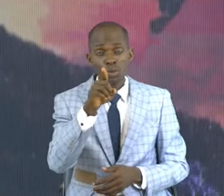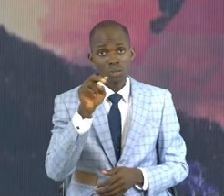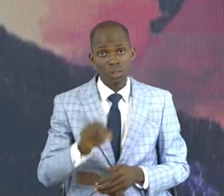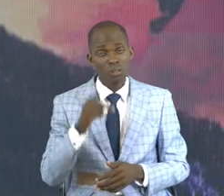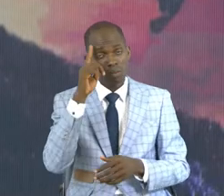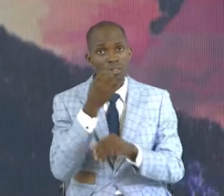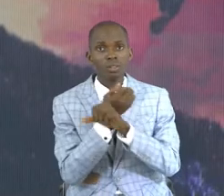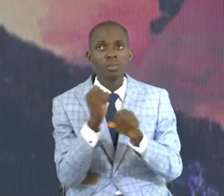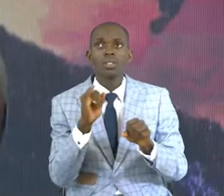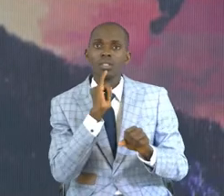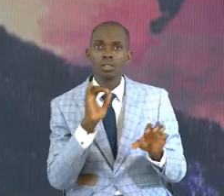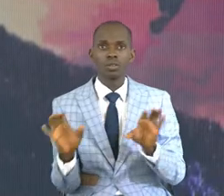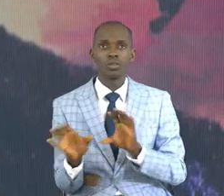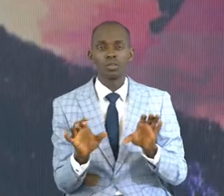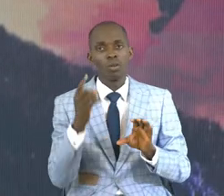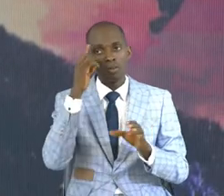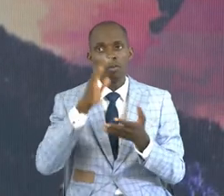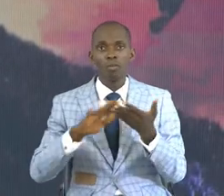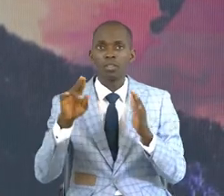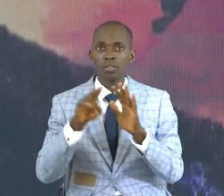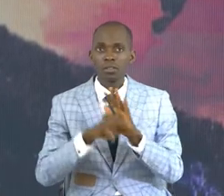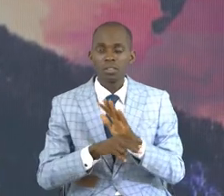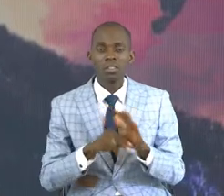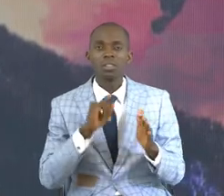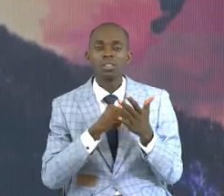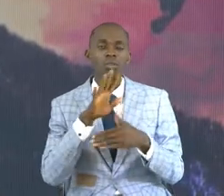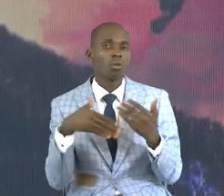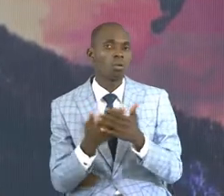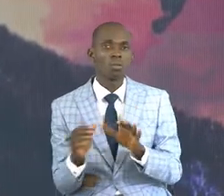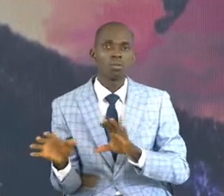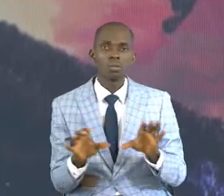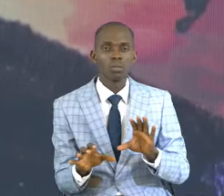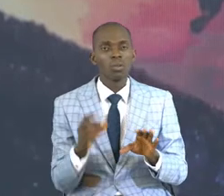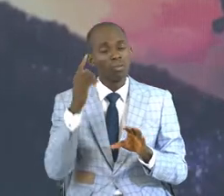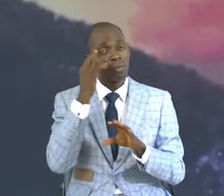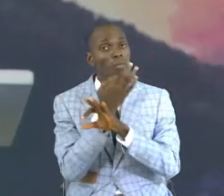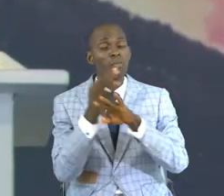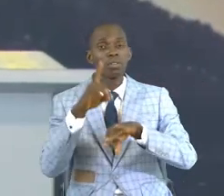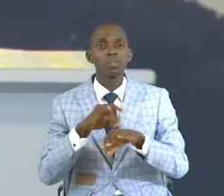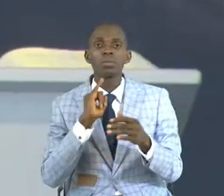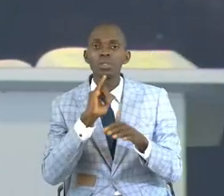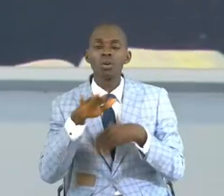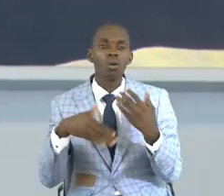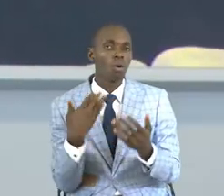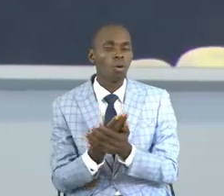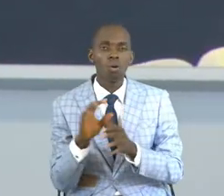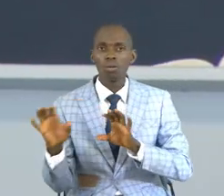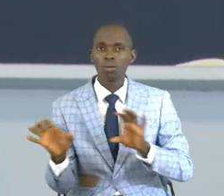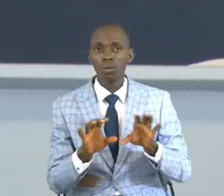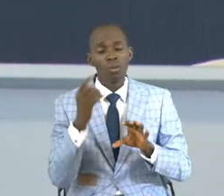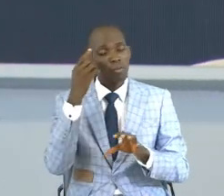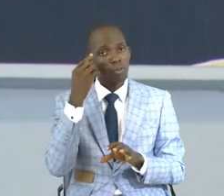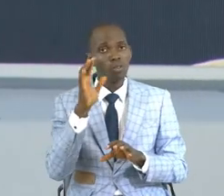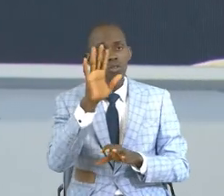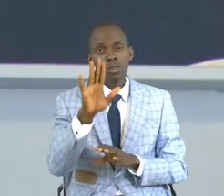done. For forgiveness, it's done. For freedom, it's done. For a ticket to heaven, it's